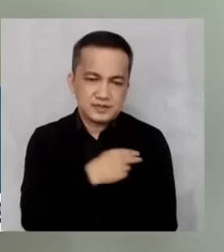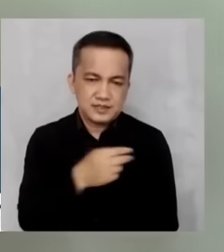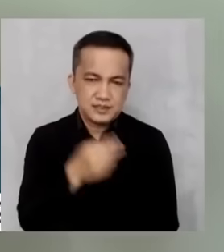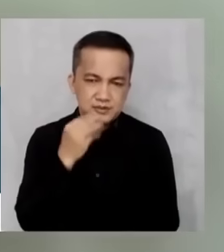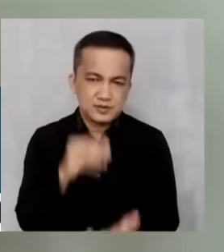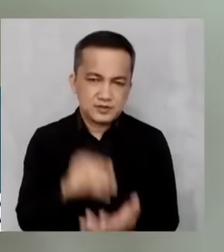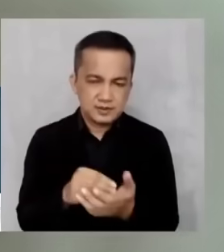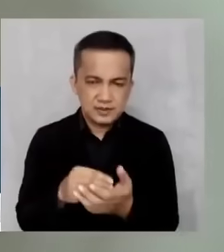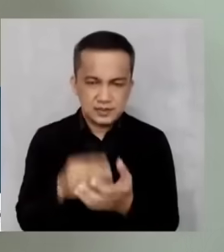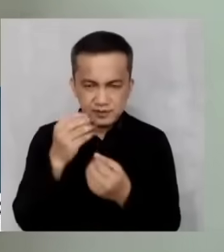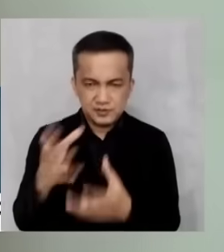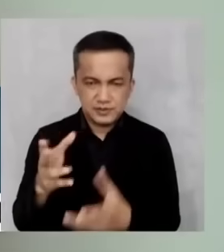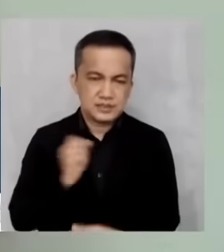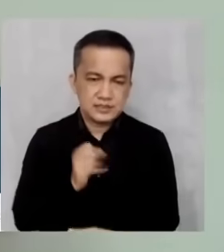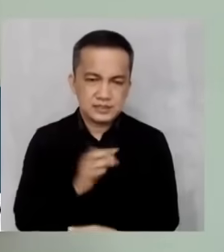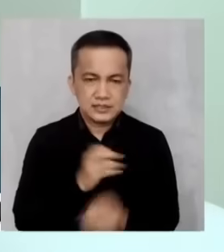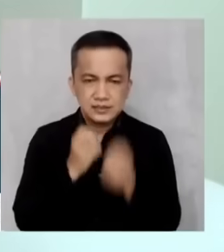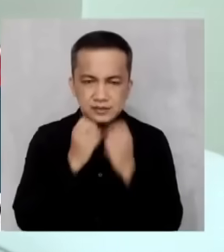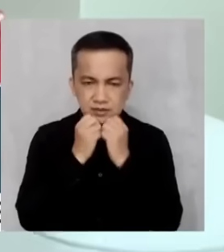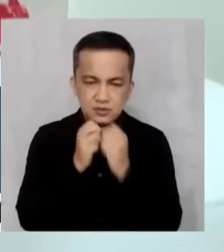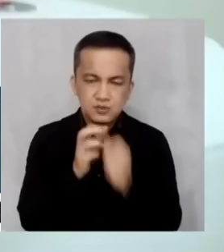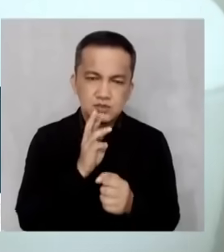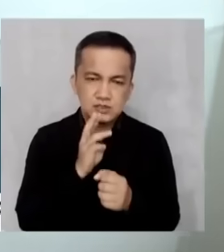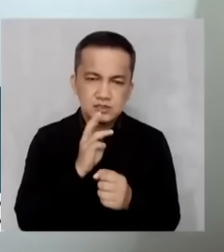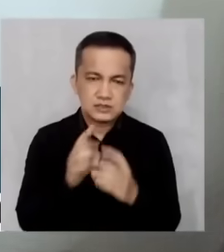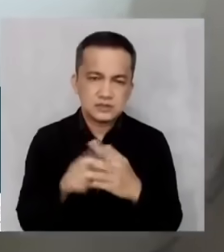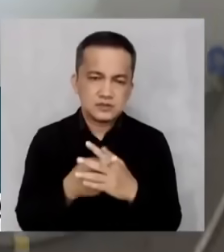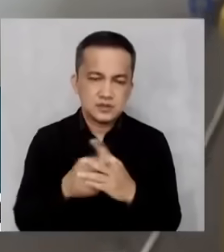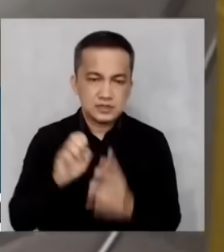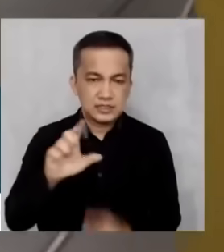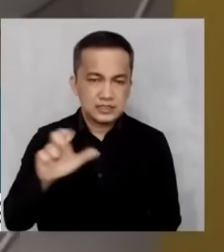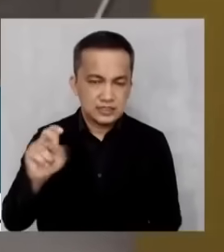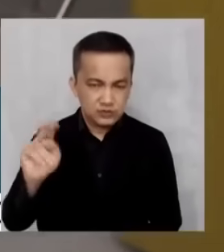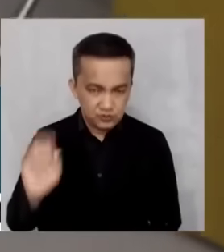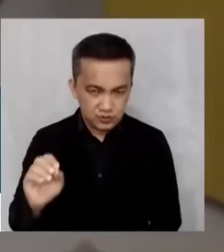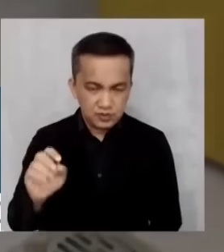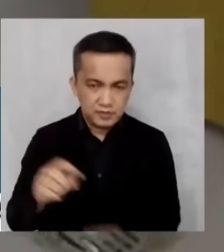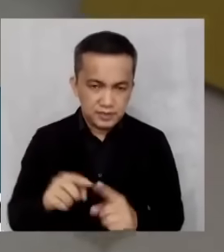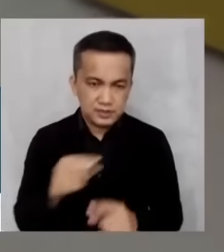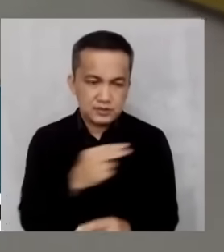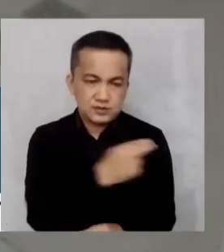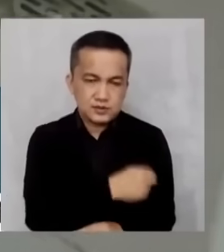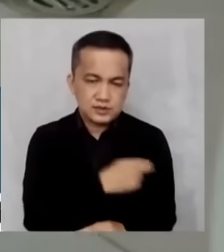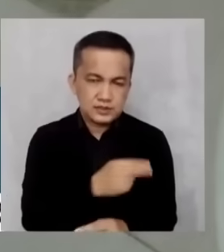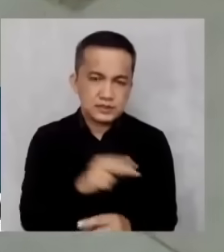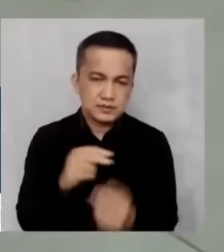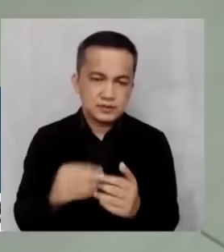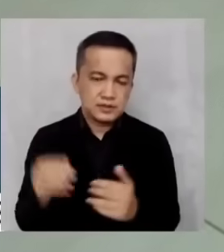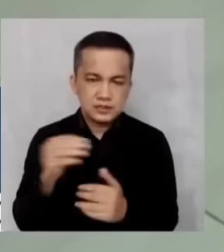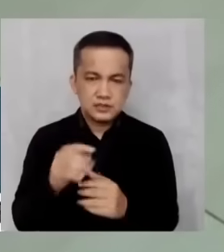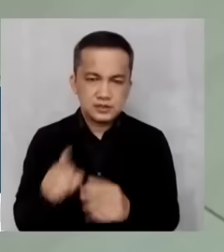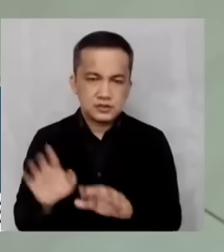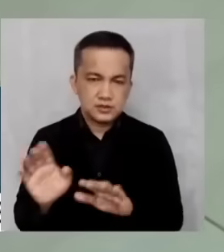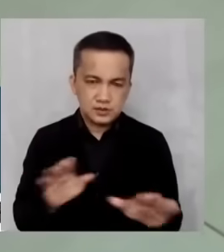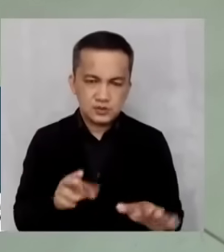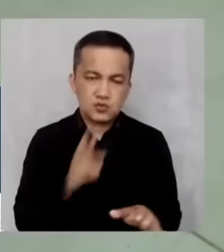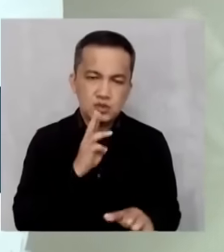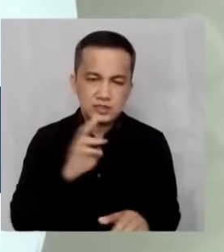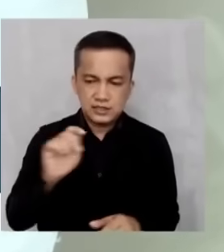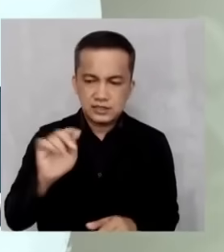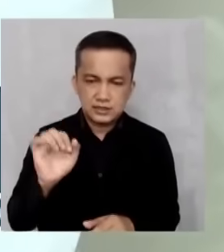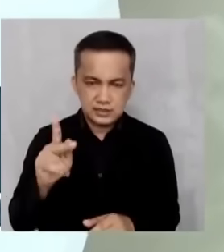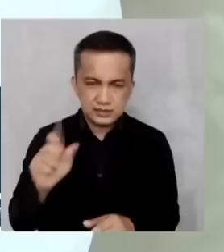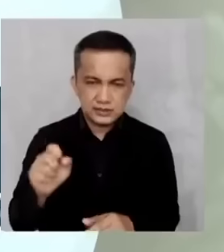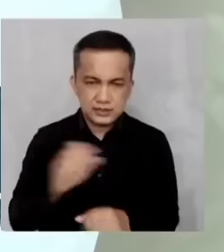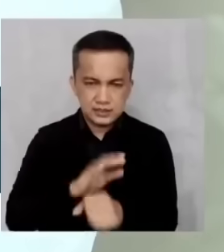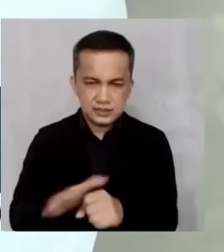advising staff to conserve water amid the onset of El Nino. But the hospital management issues assurance its water tanks are sufficient to